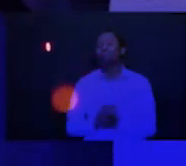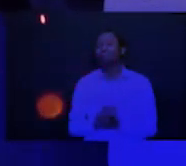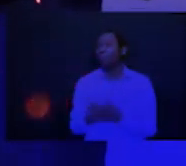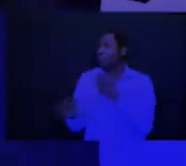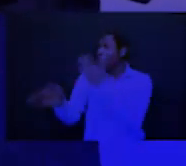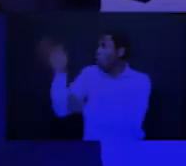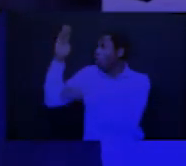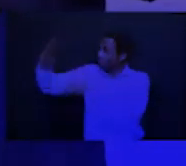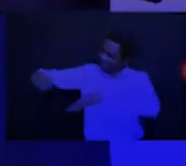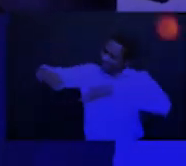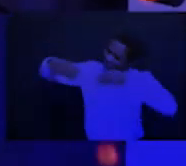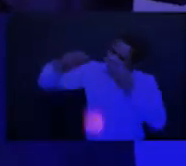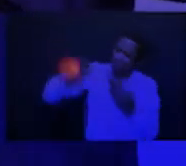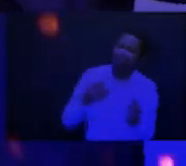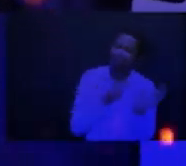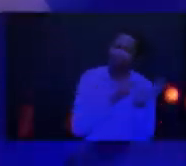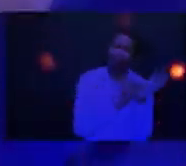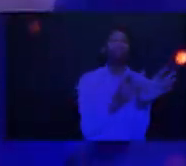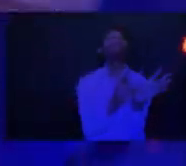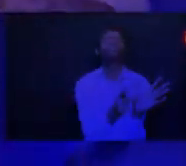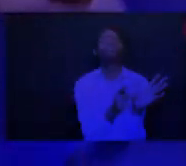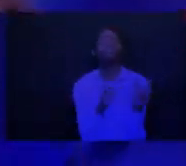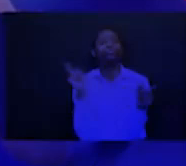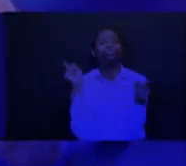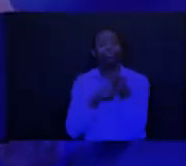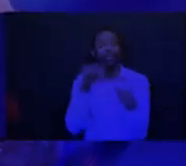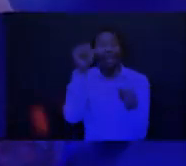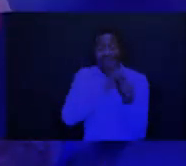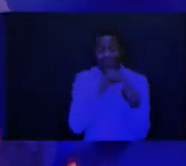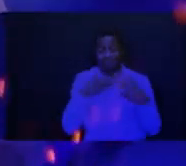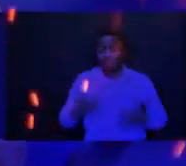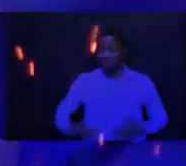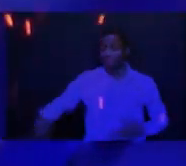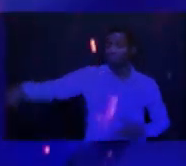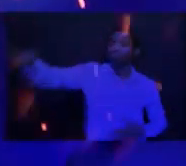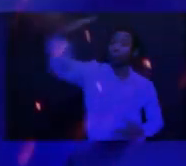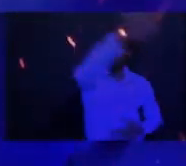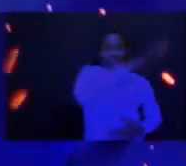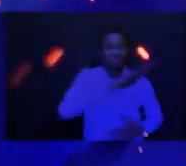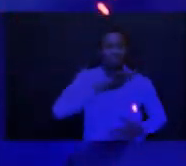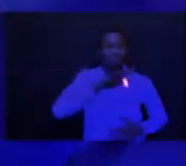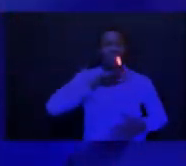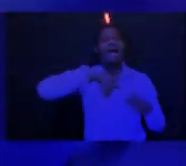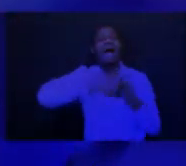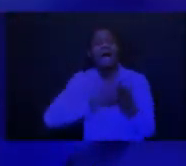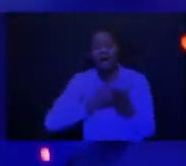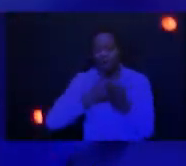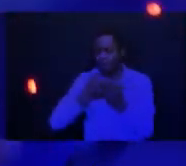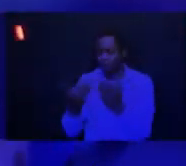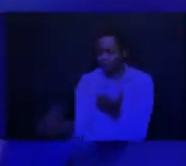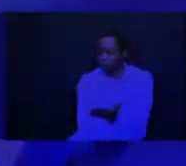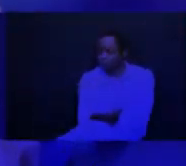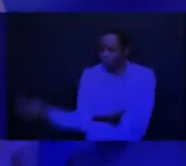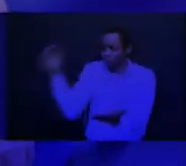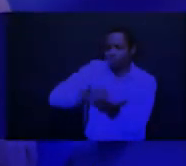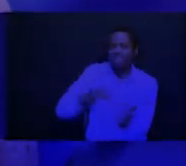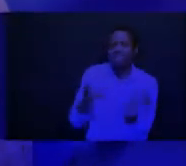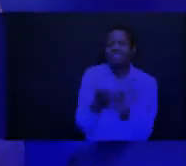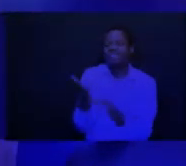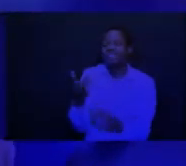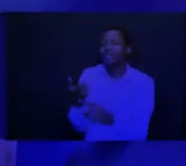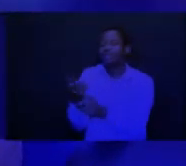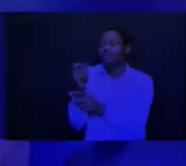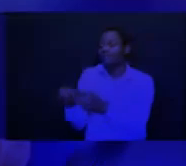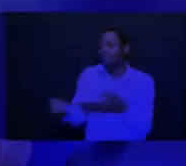proof wama adansi to everyone by raising him from the dead. Say onyane no if you are